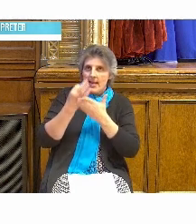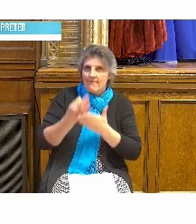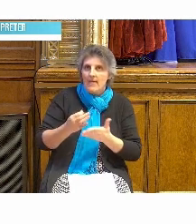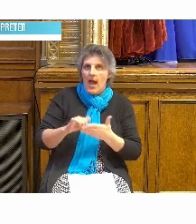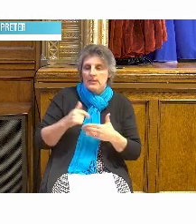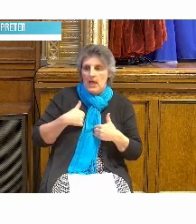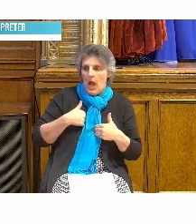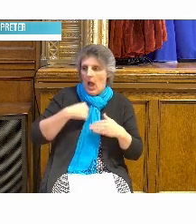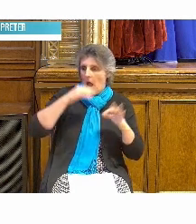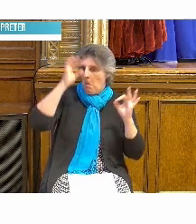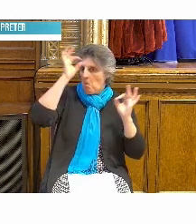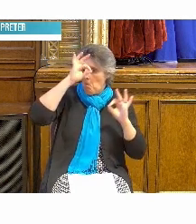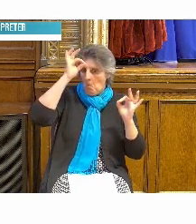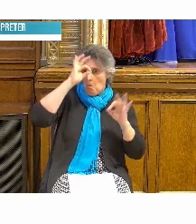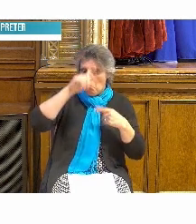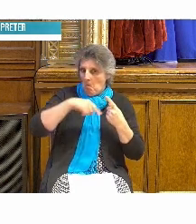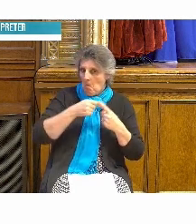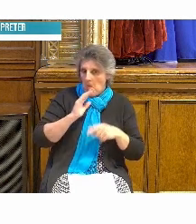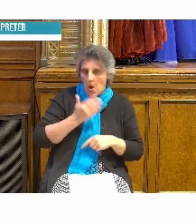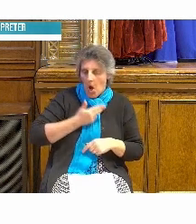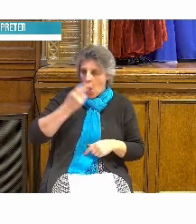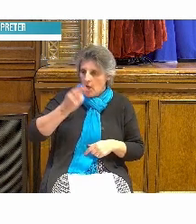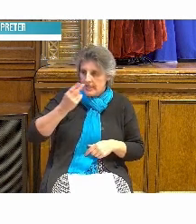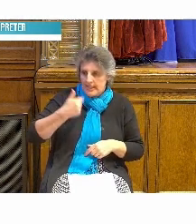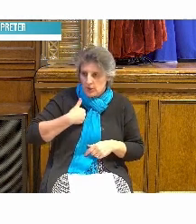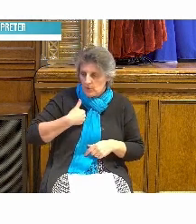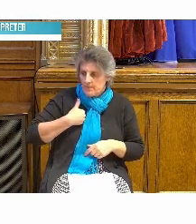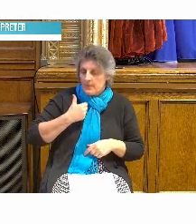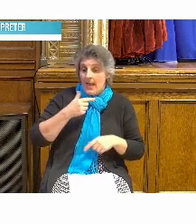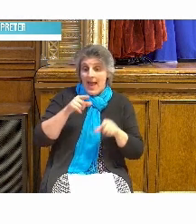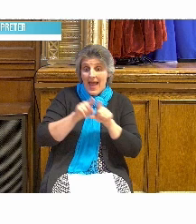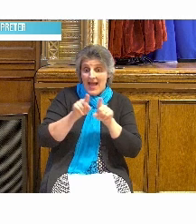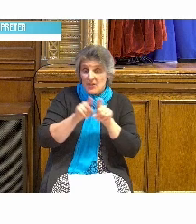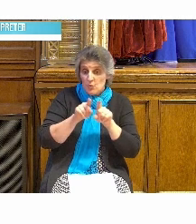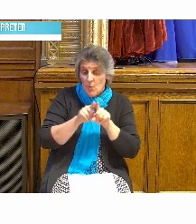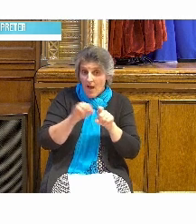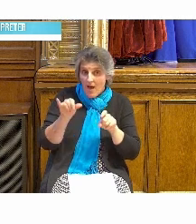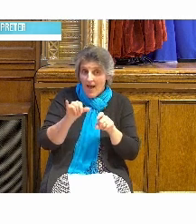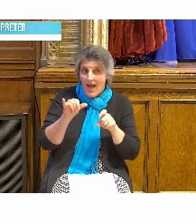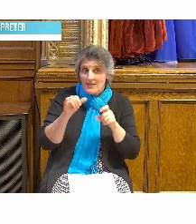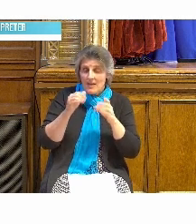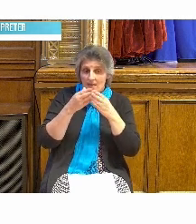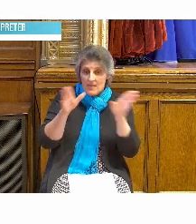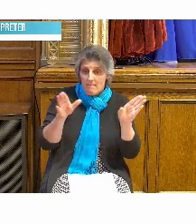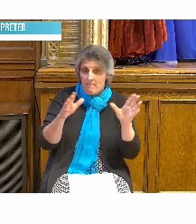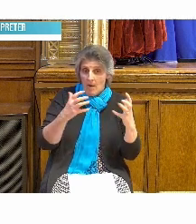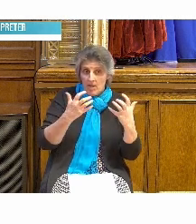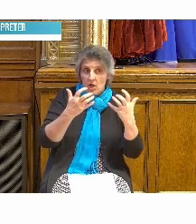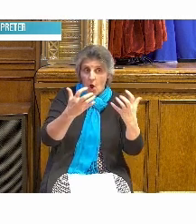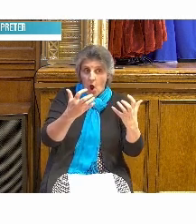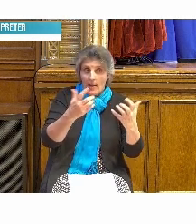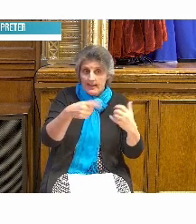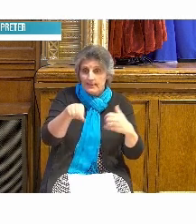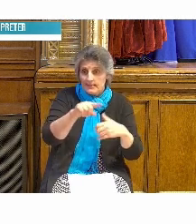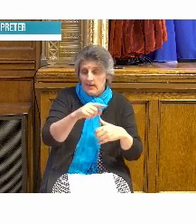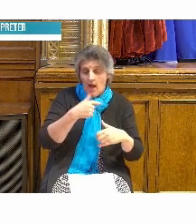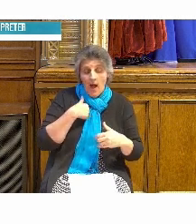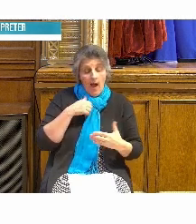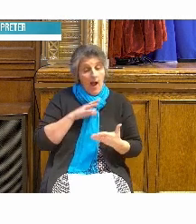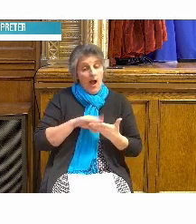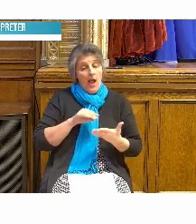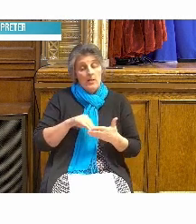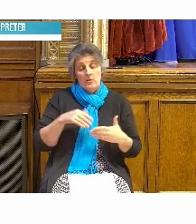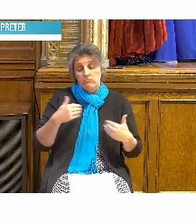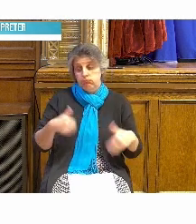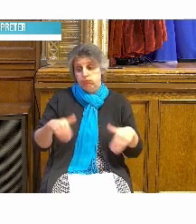did not know about our history, as well as the public audience. I learned an